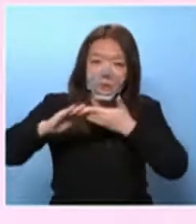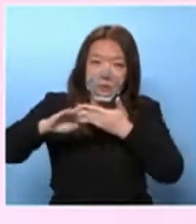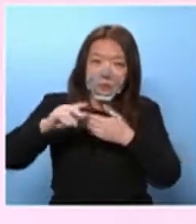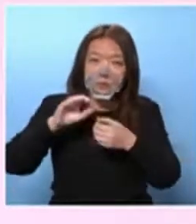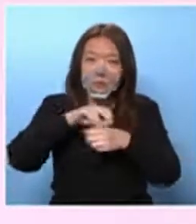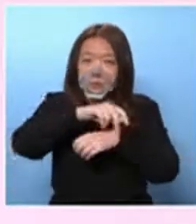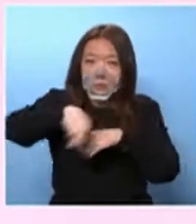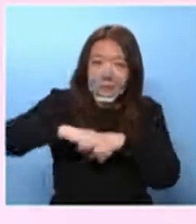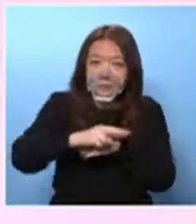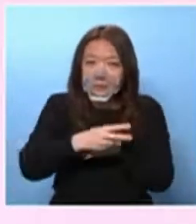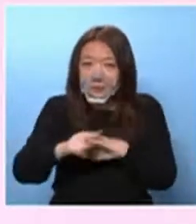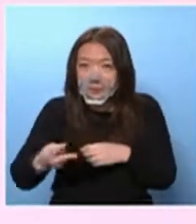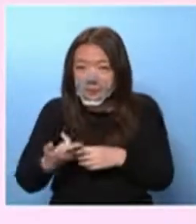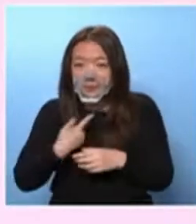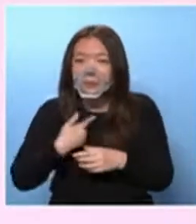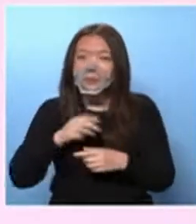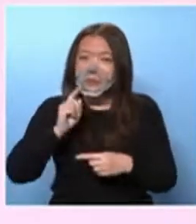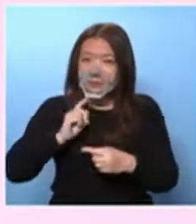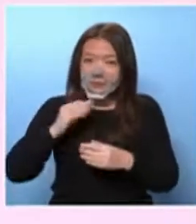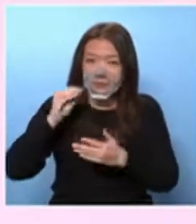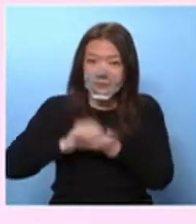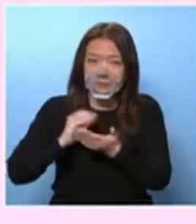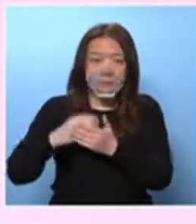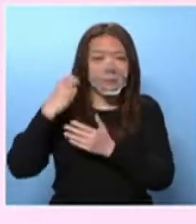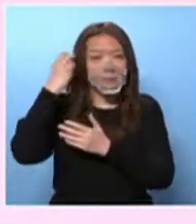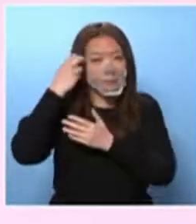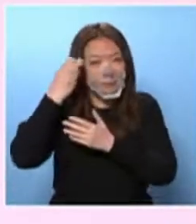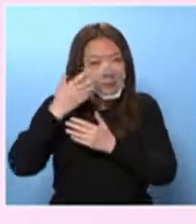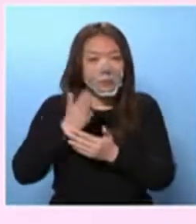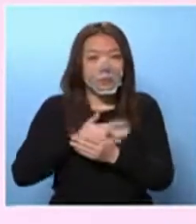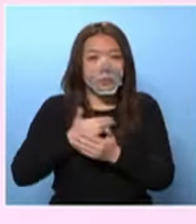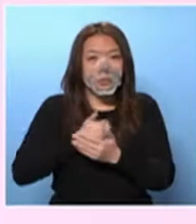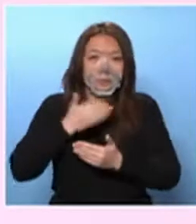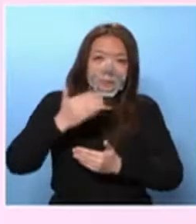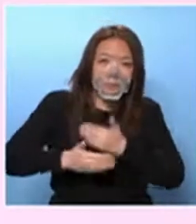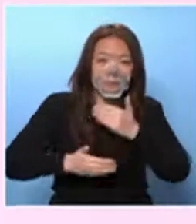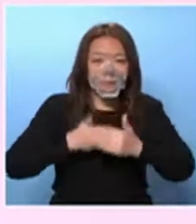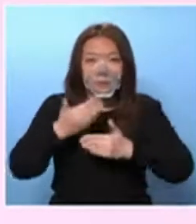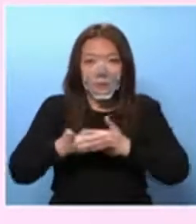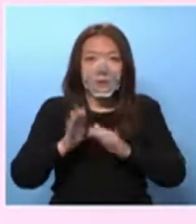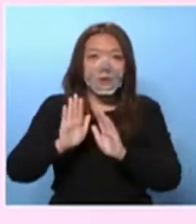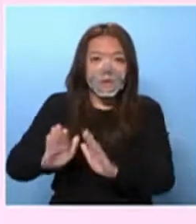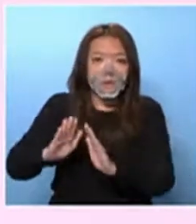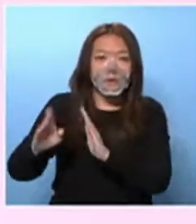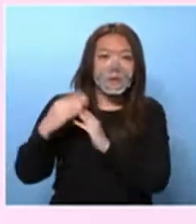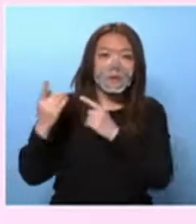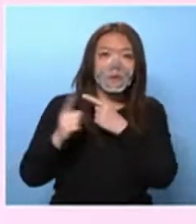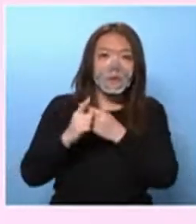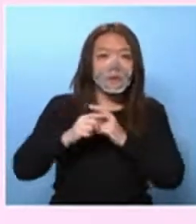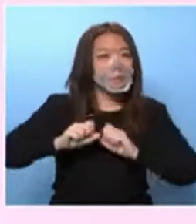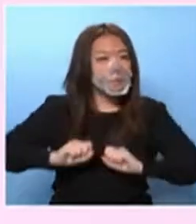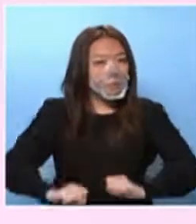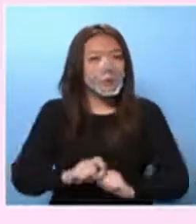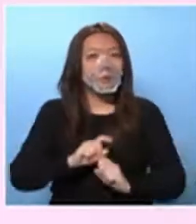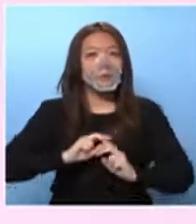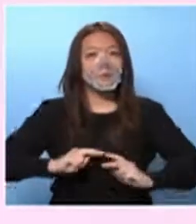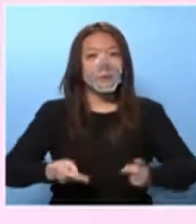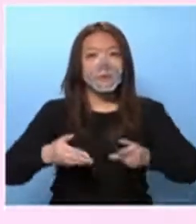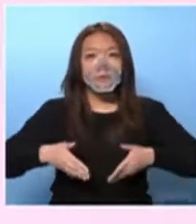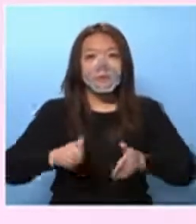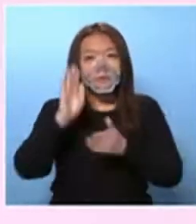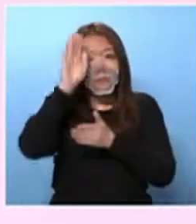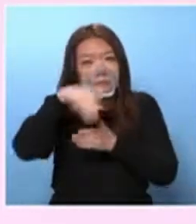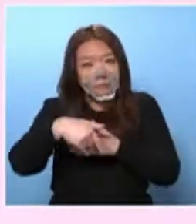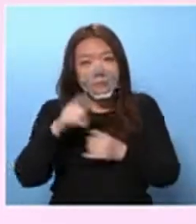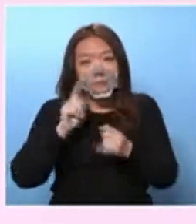century, and the complex external environment, we must plan ahead and get well prepared to guard against risks so as to consolidate our development